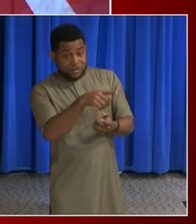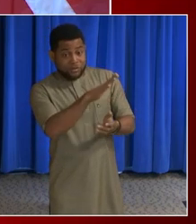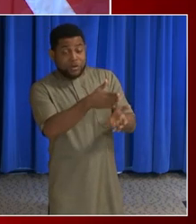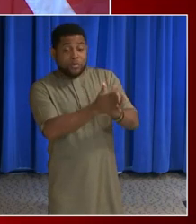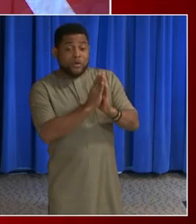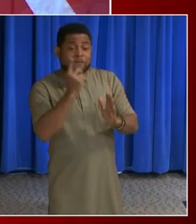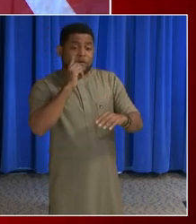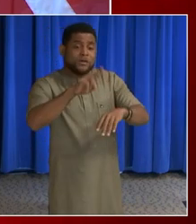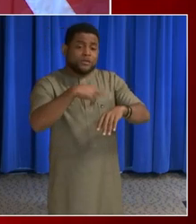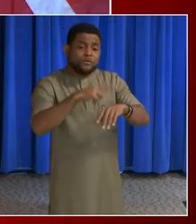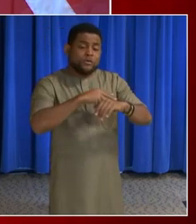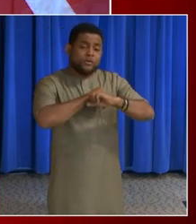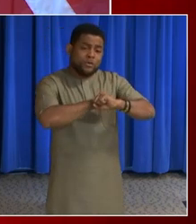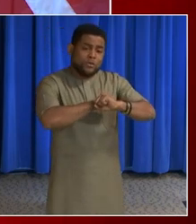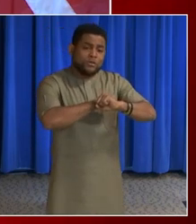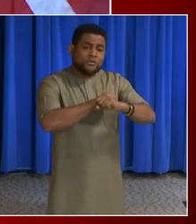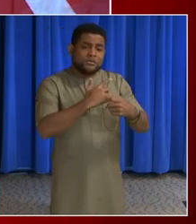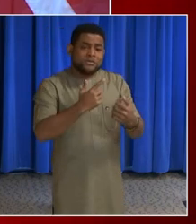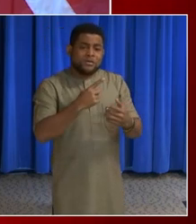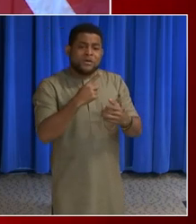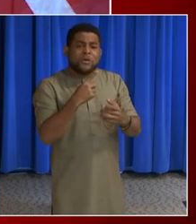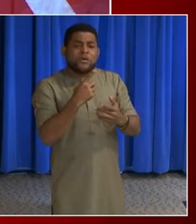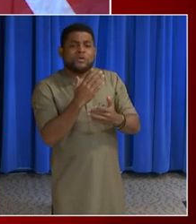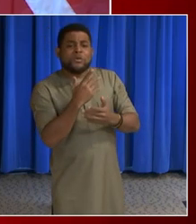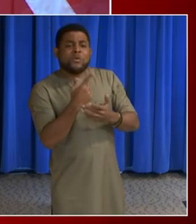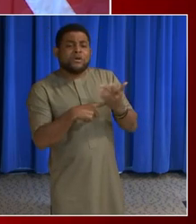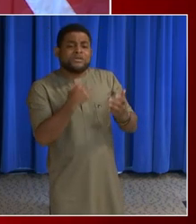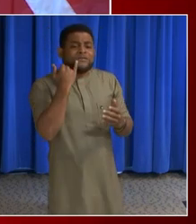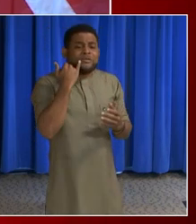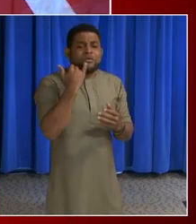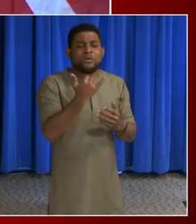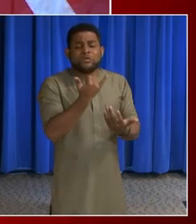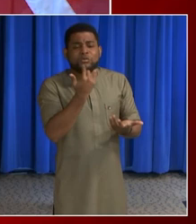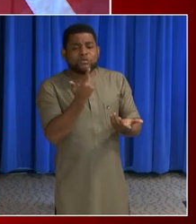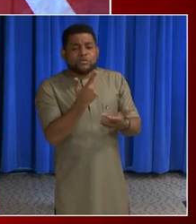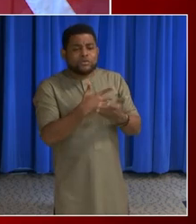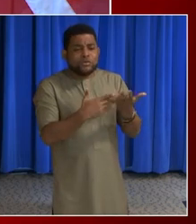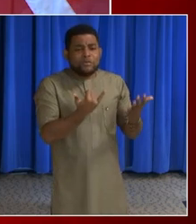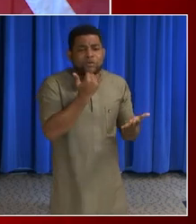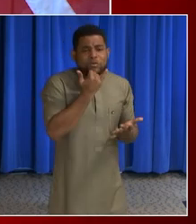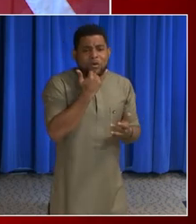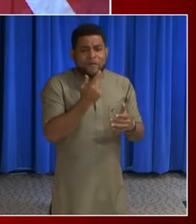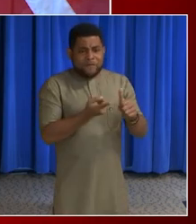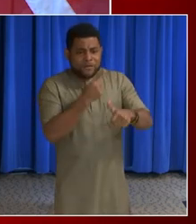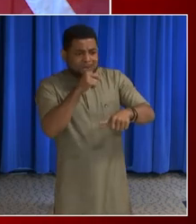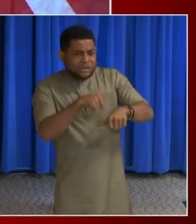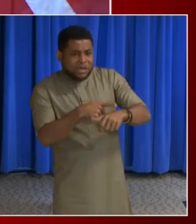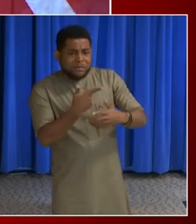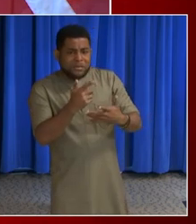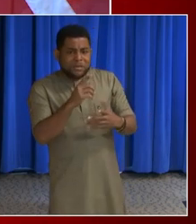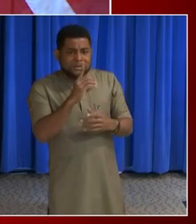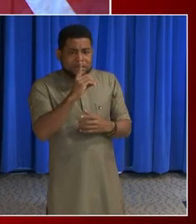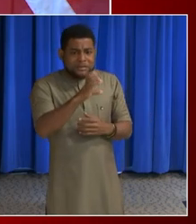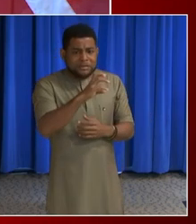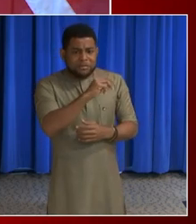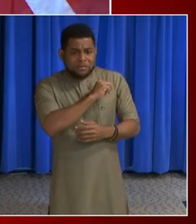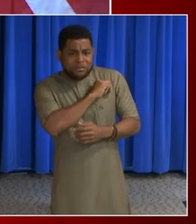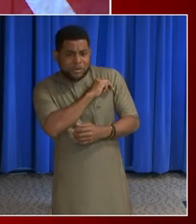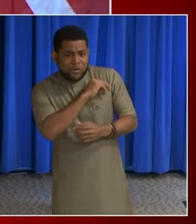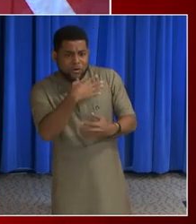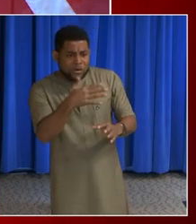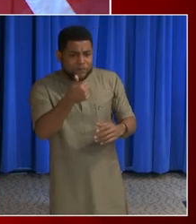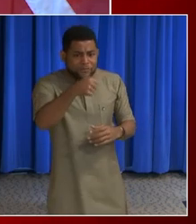Guard. Correct me if I'm wrong, is this the first time that the request by DC mayor has been refused? Can you comment on that